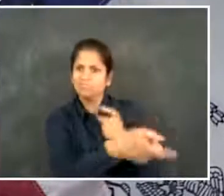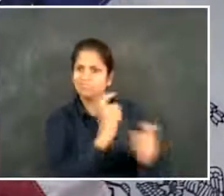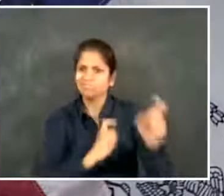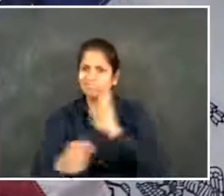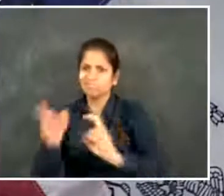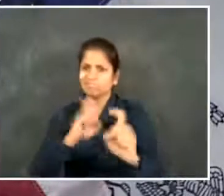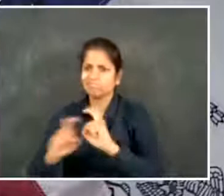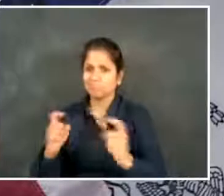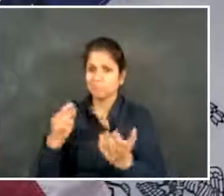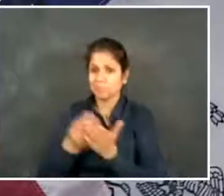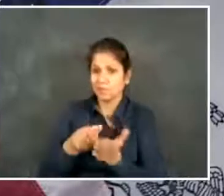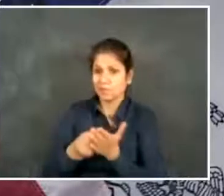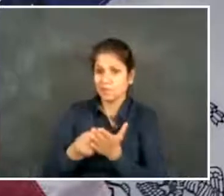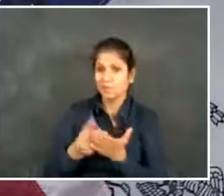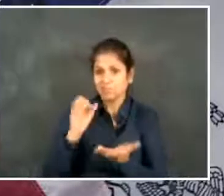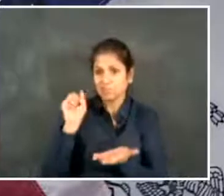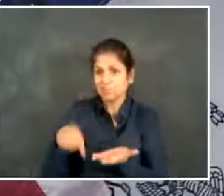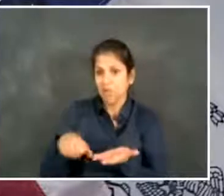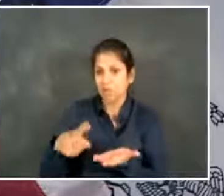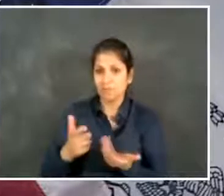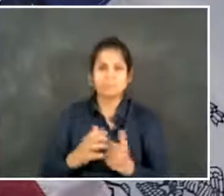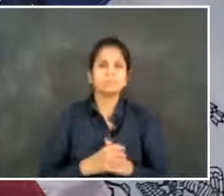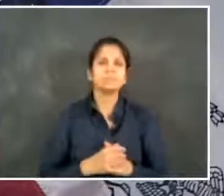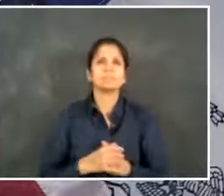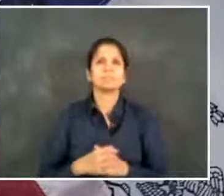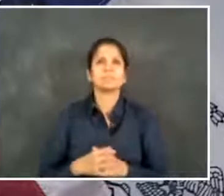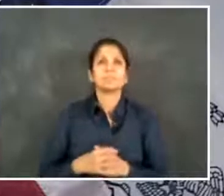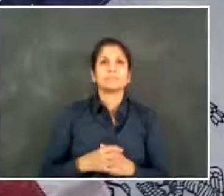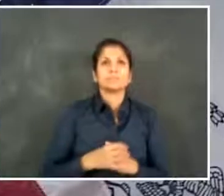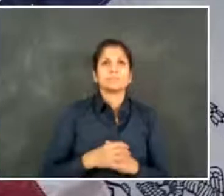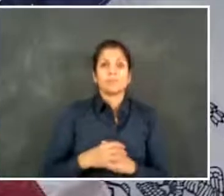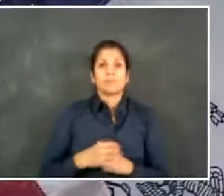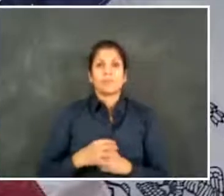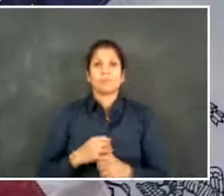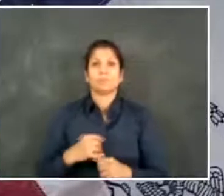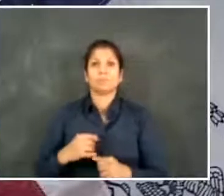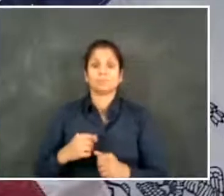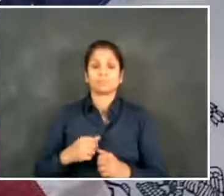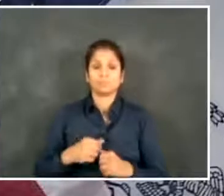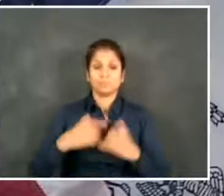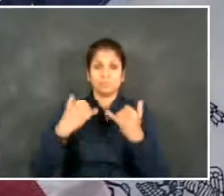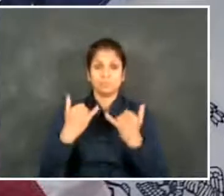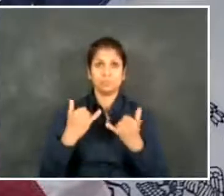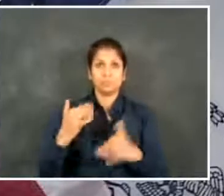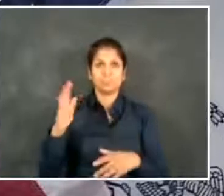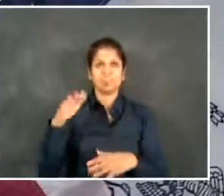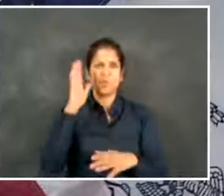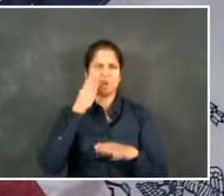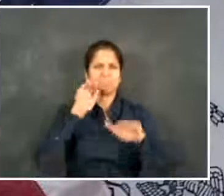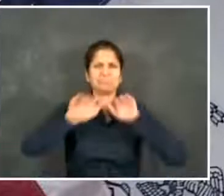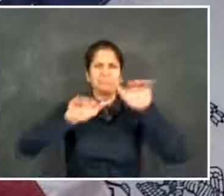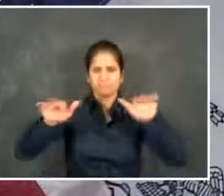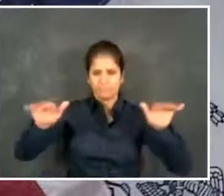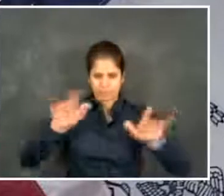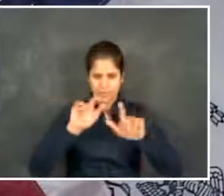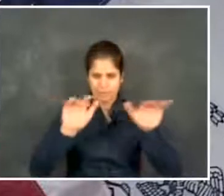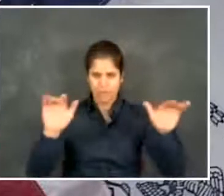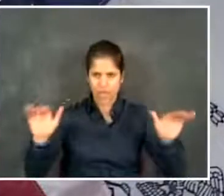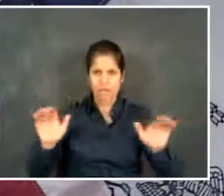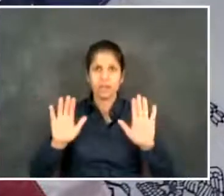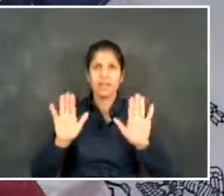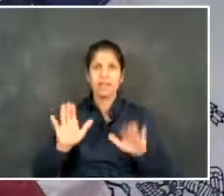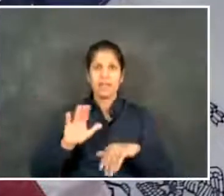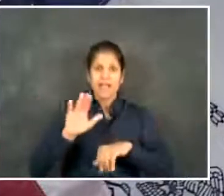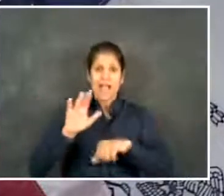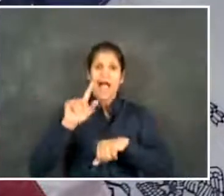groupings, so, quick refresher for everyone, we're going to have a group of advisory councils, sector by sector, small